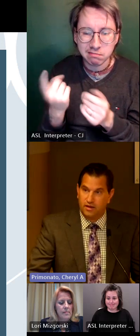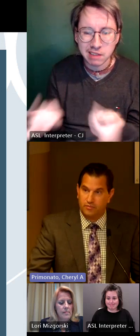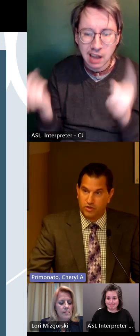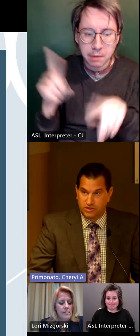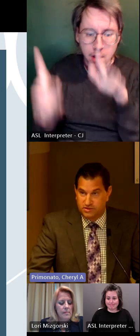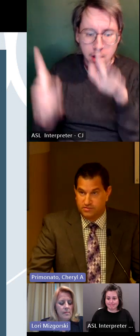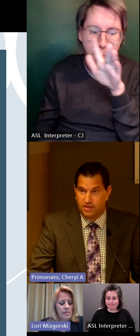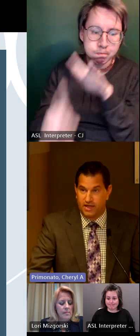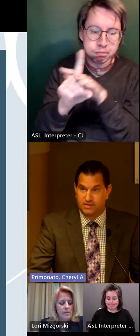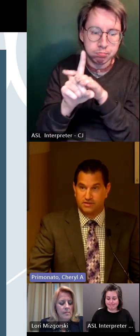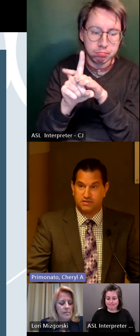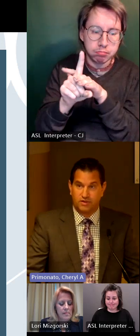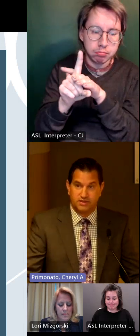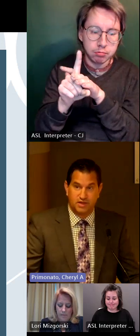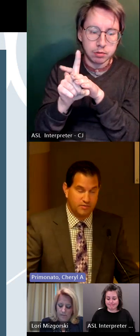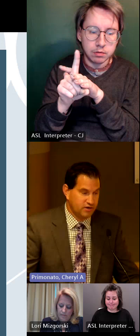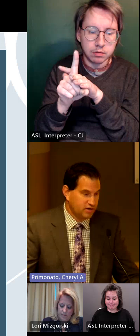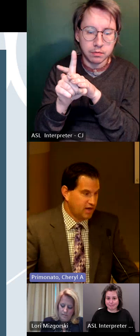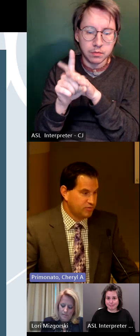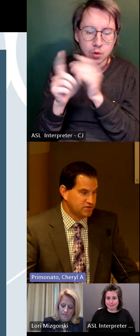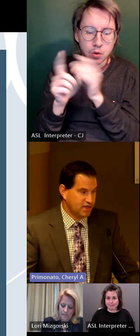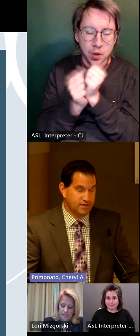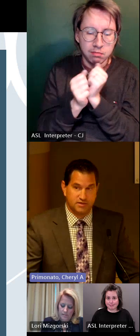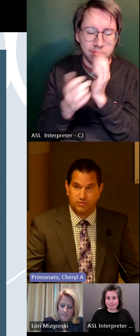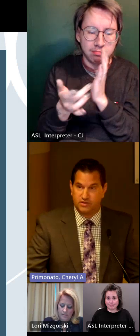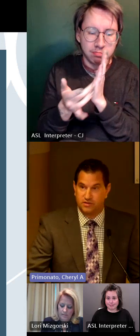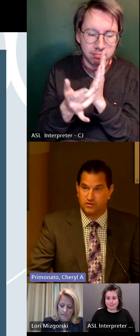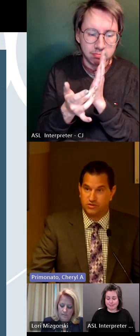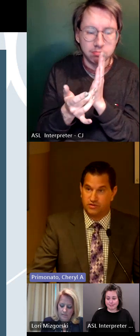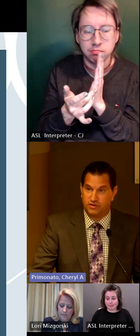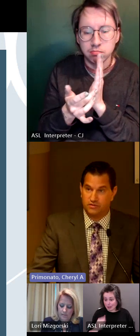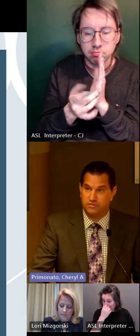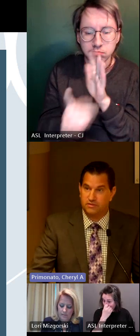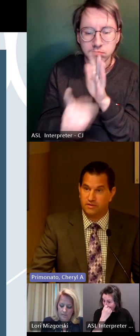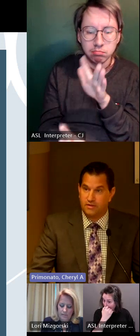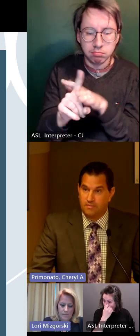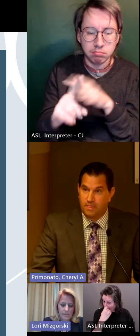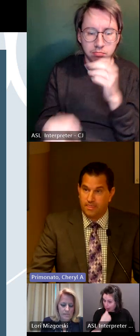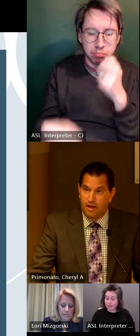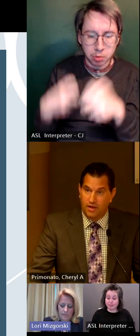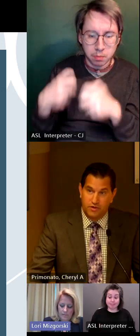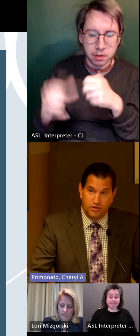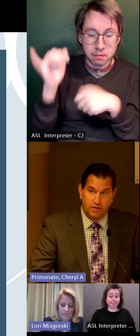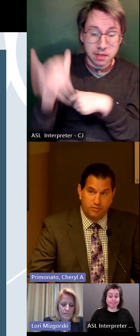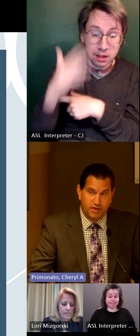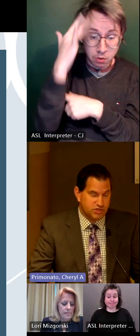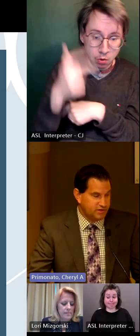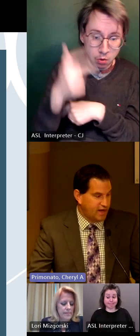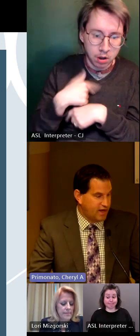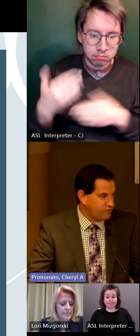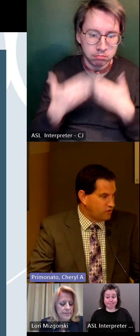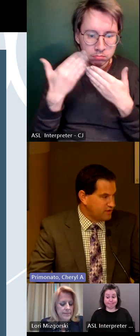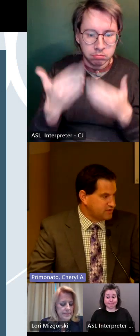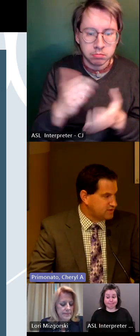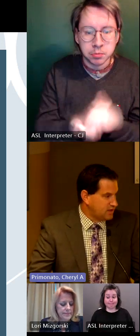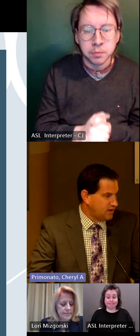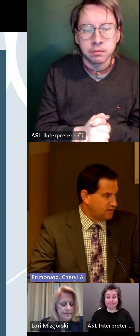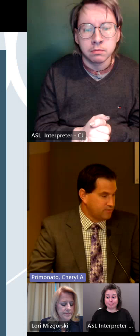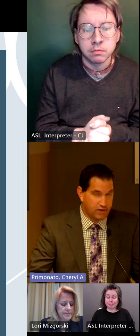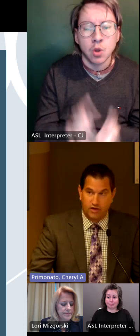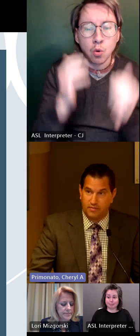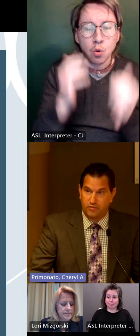circuitry, which is in essence the reason I'm here today presenting this resolution to you. The new completion date